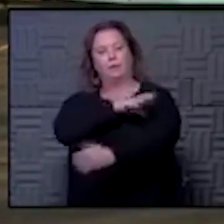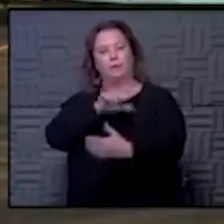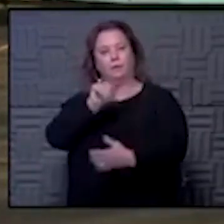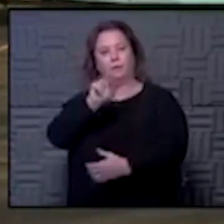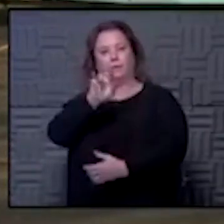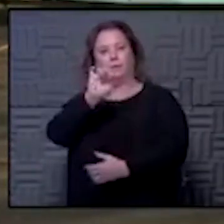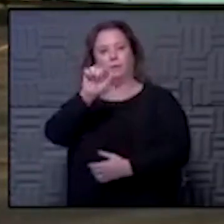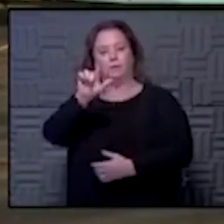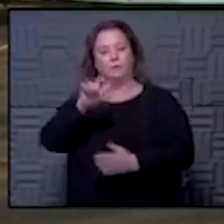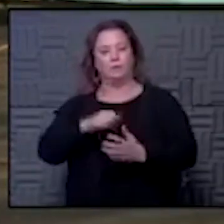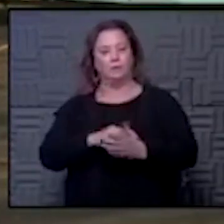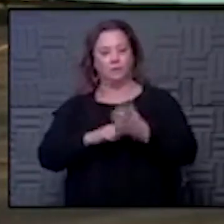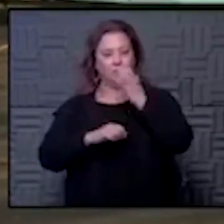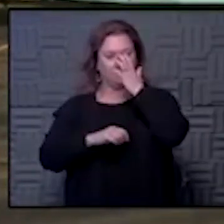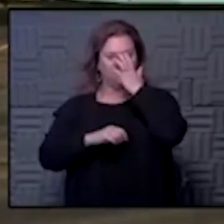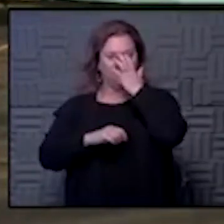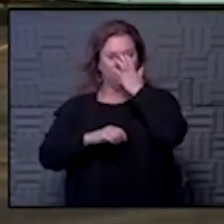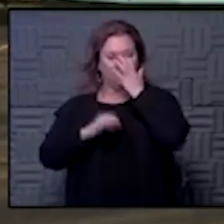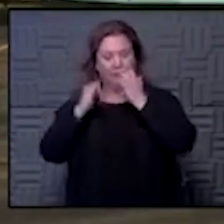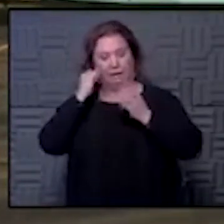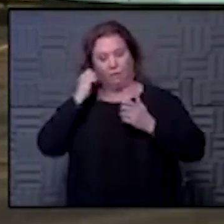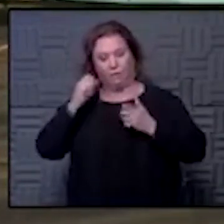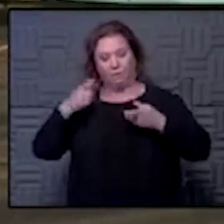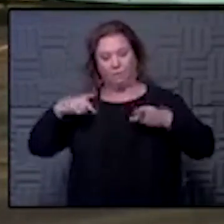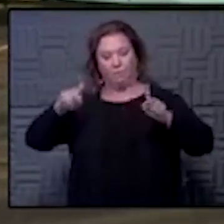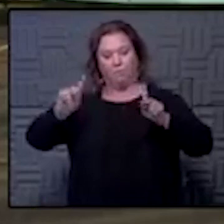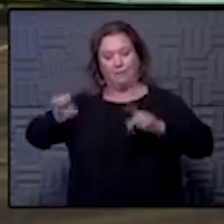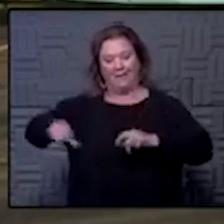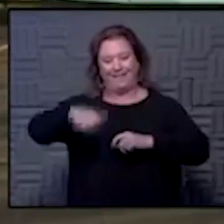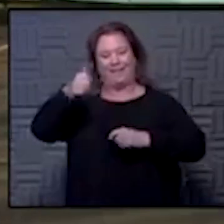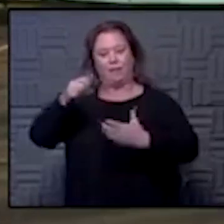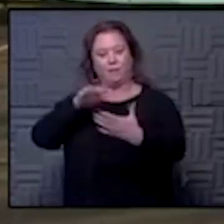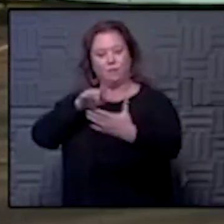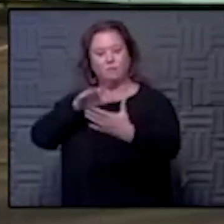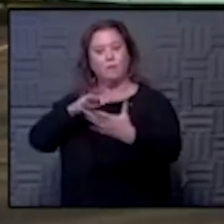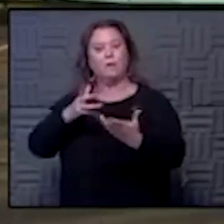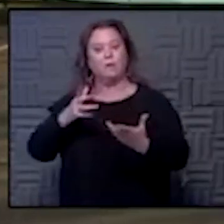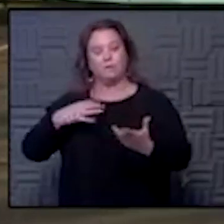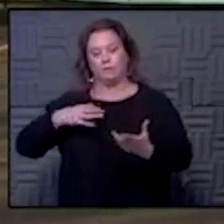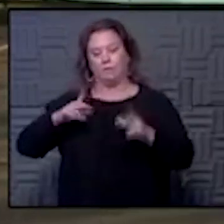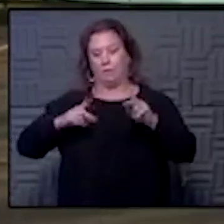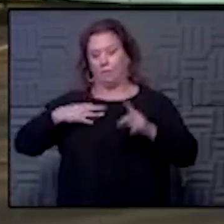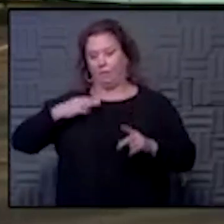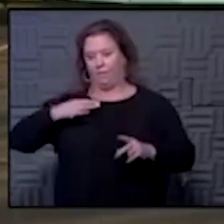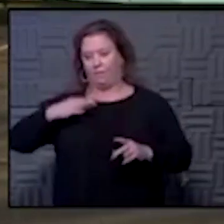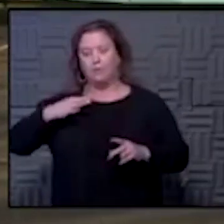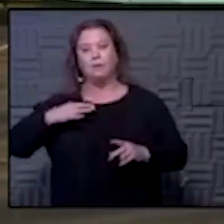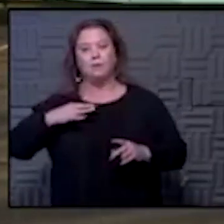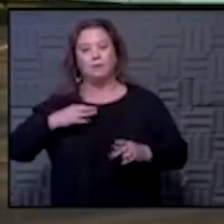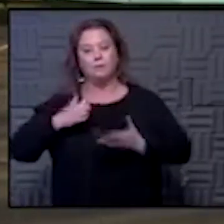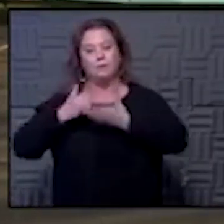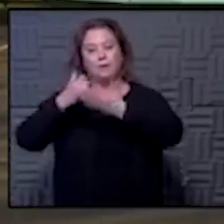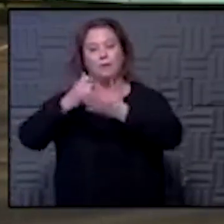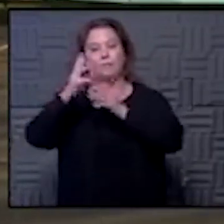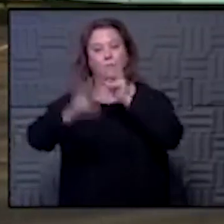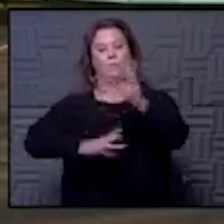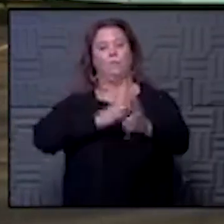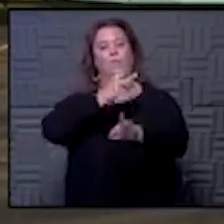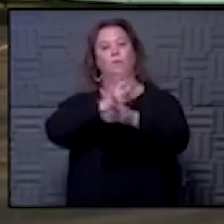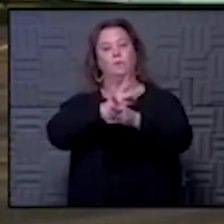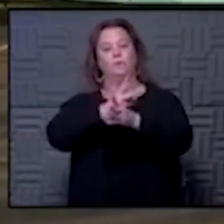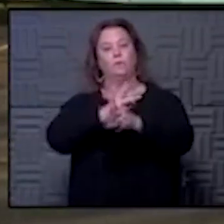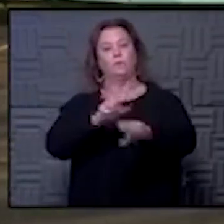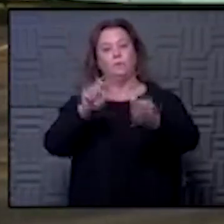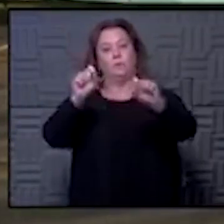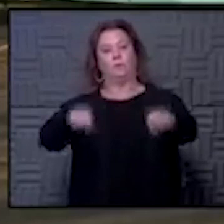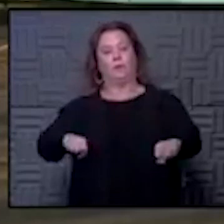Now, if we allow other clinical trials to enroll and people volunteer to do their part to help the world, then we'll be able to